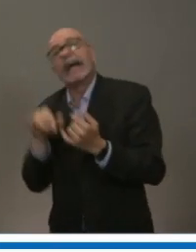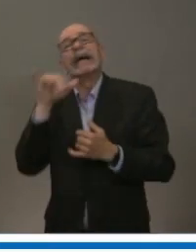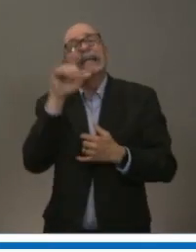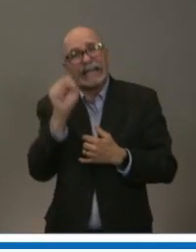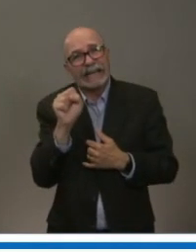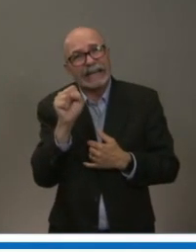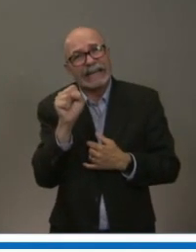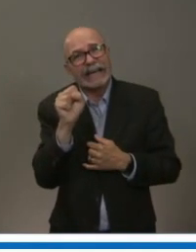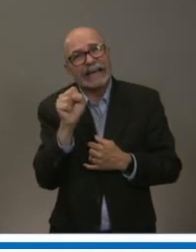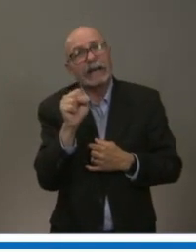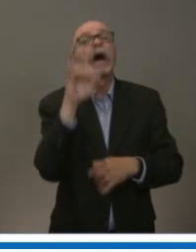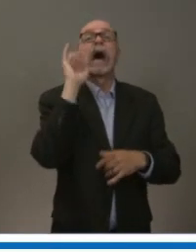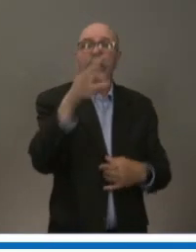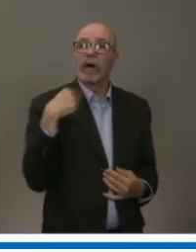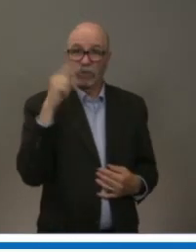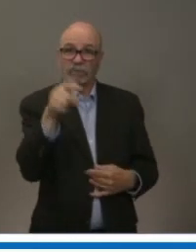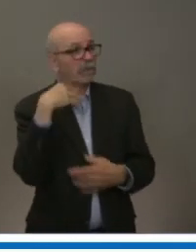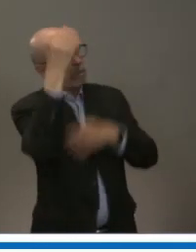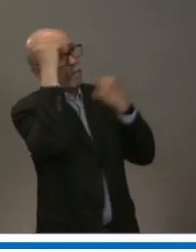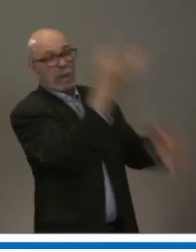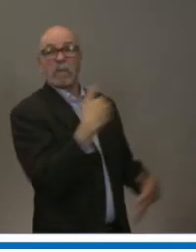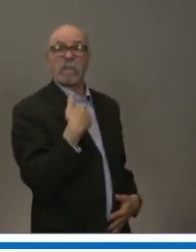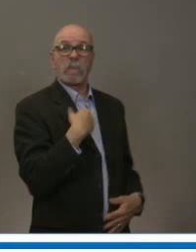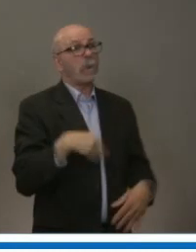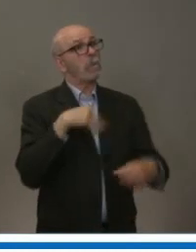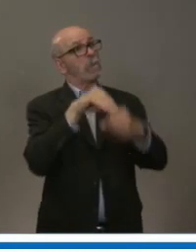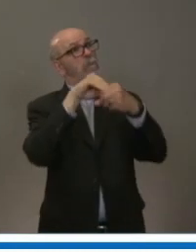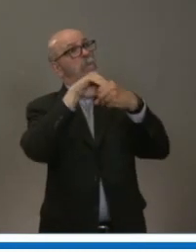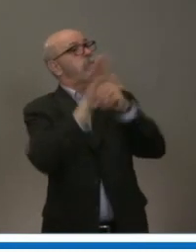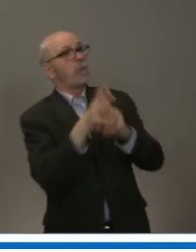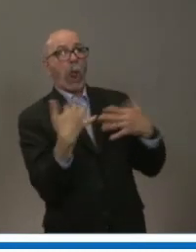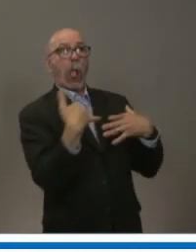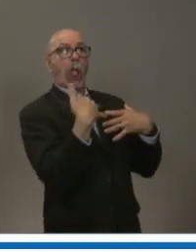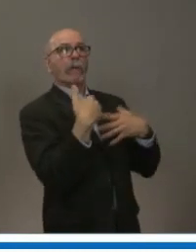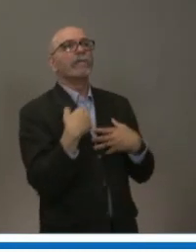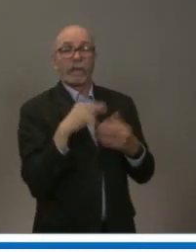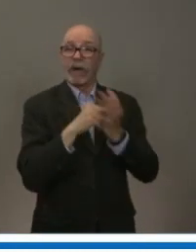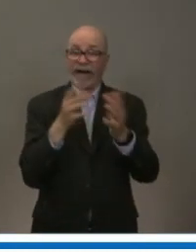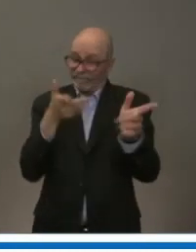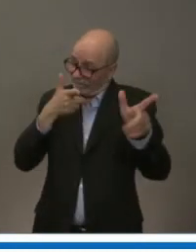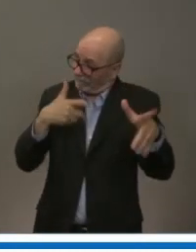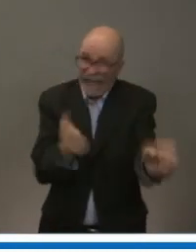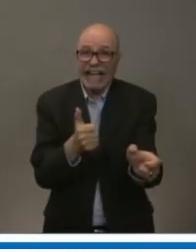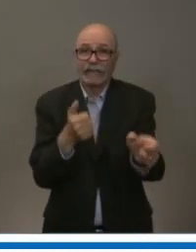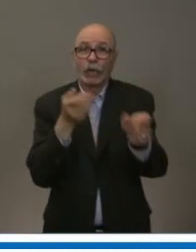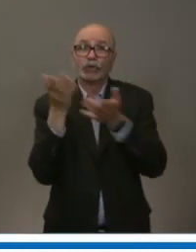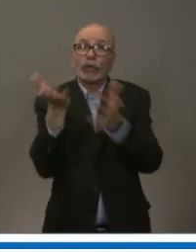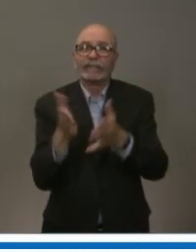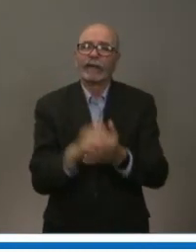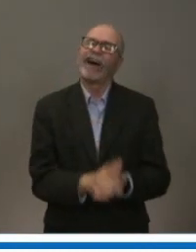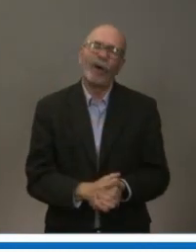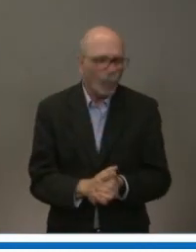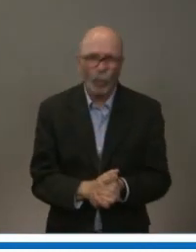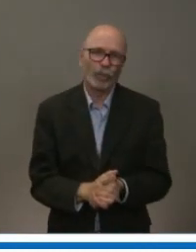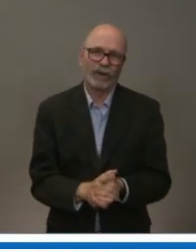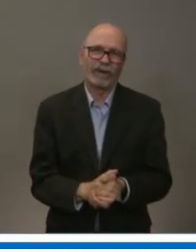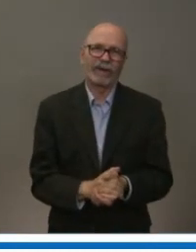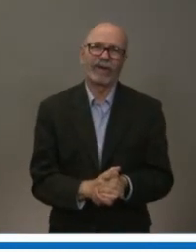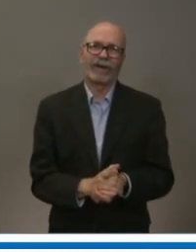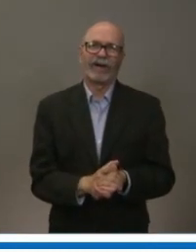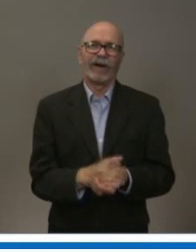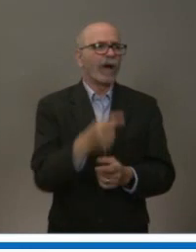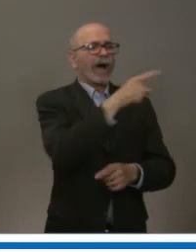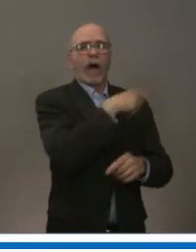not assure you in any way that you're going to get faster attention, and it causes unnecessary anxiety to the THS crews, and